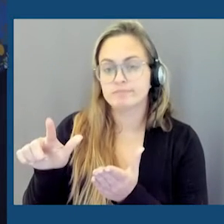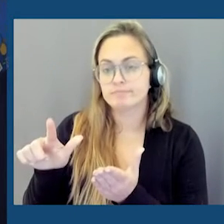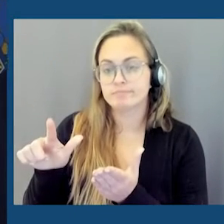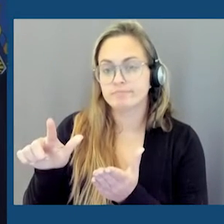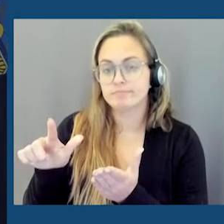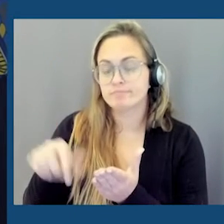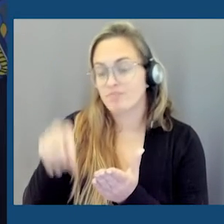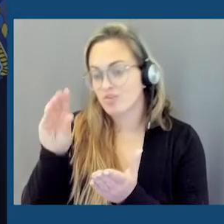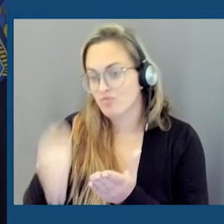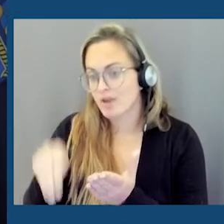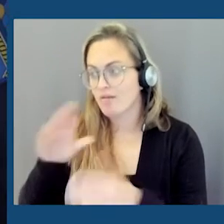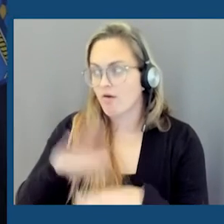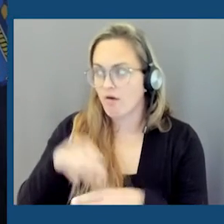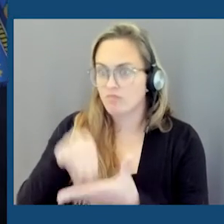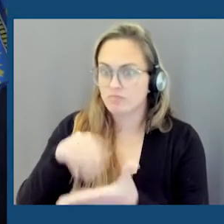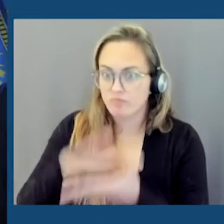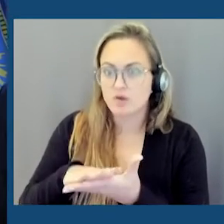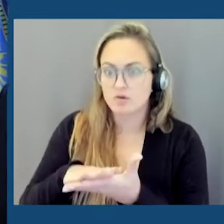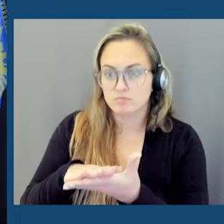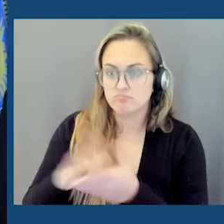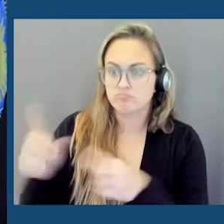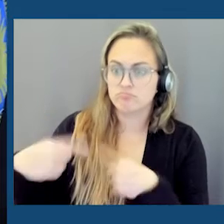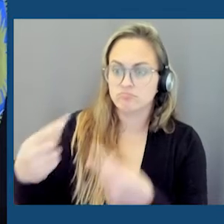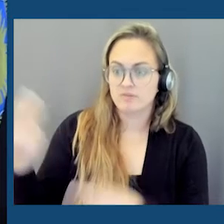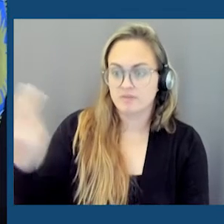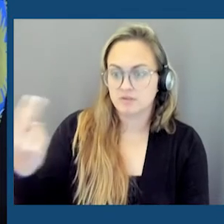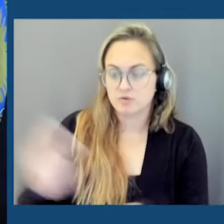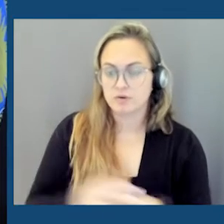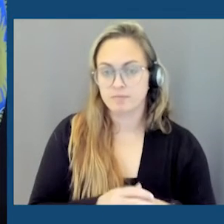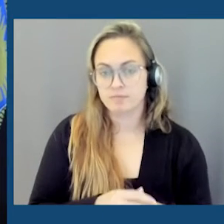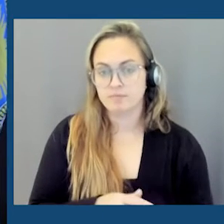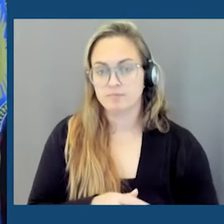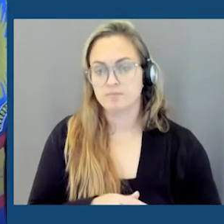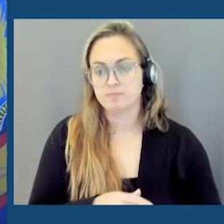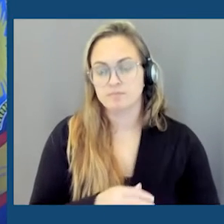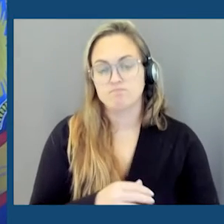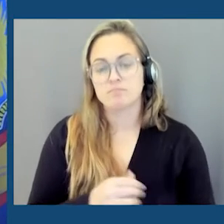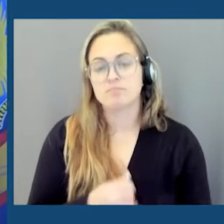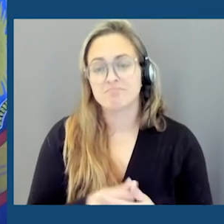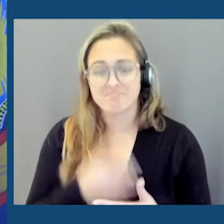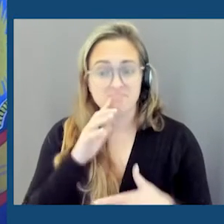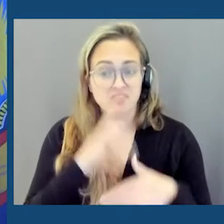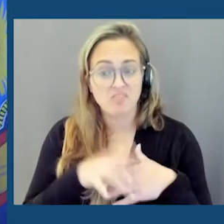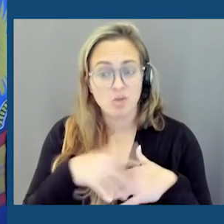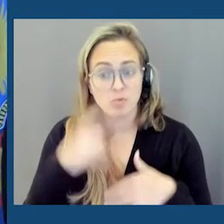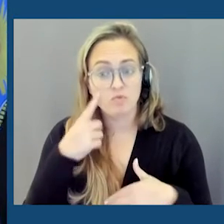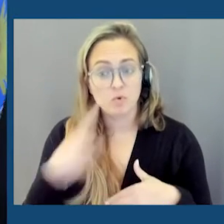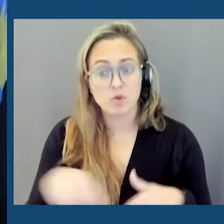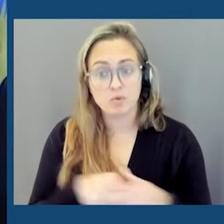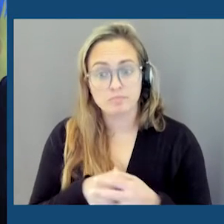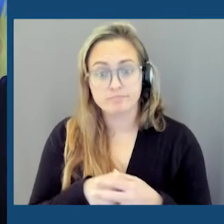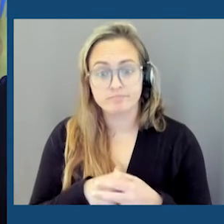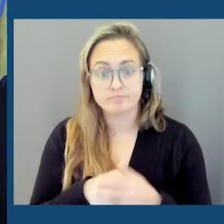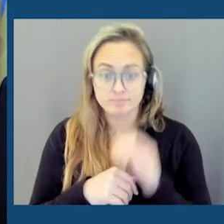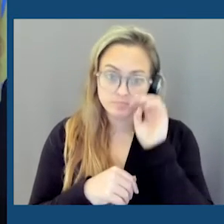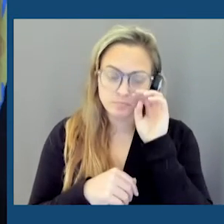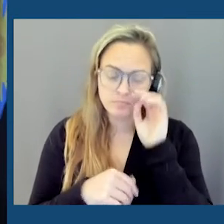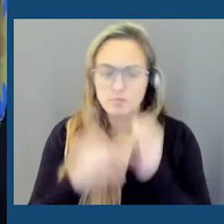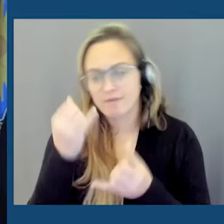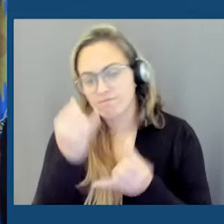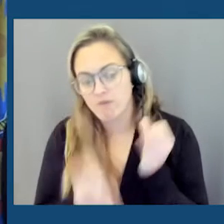on record, and there is additional information that is available to you. Finally, what we